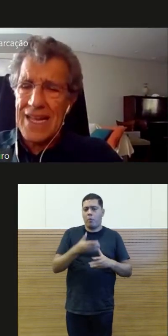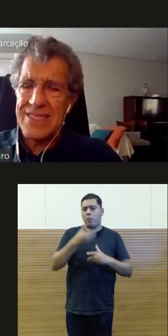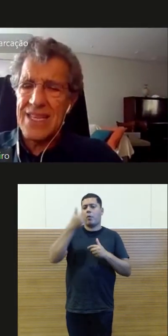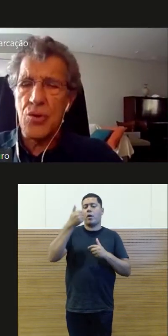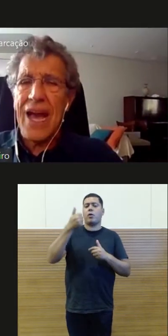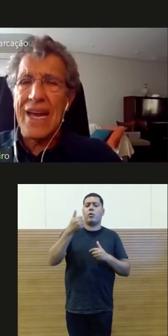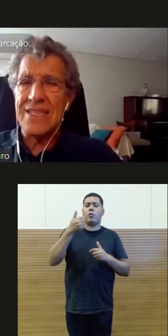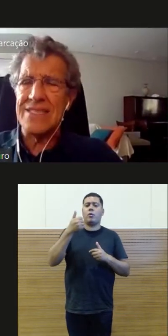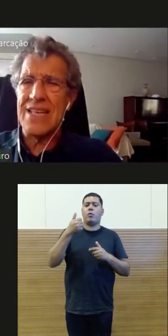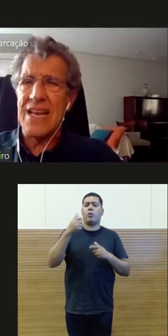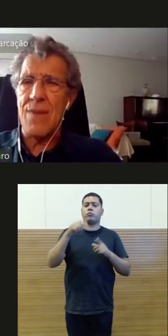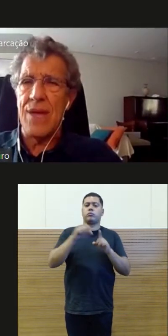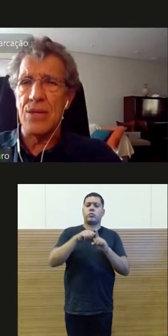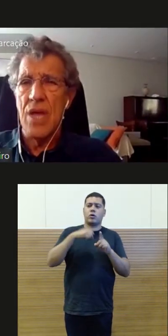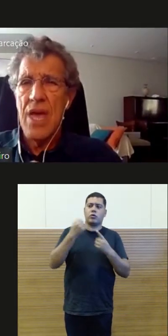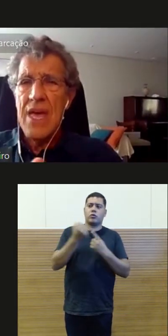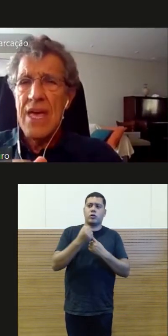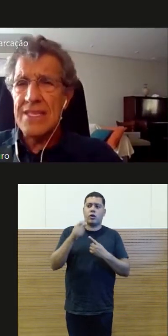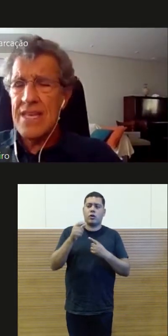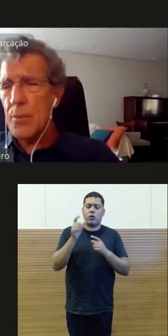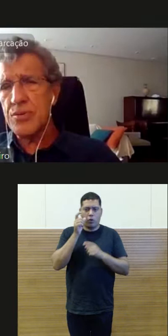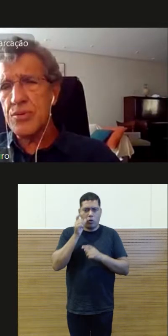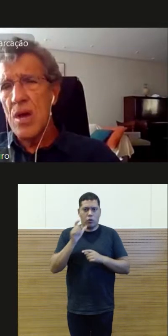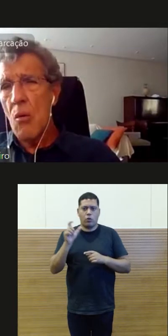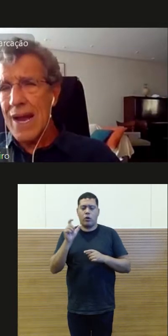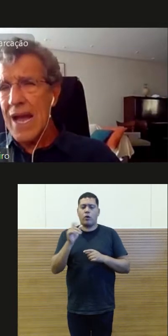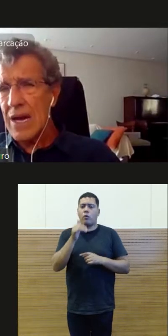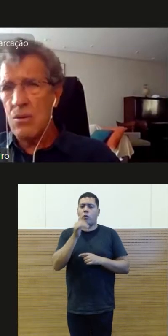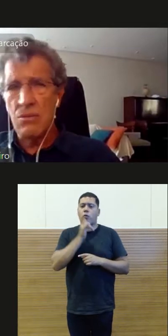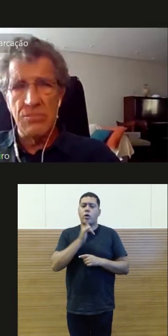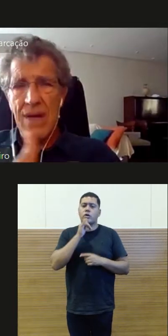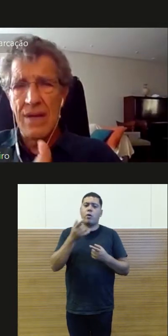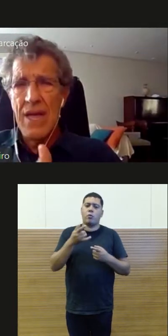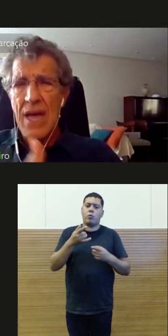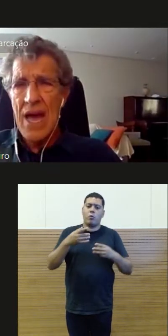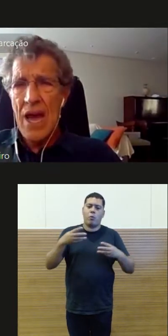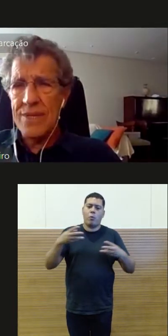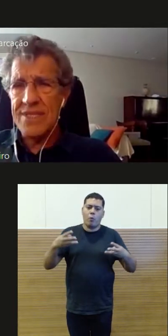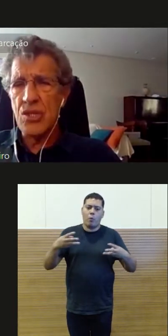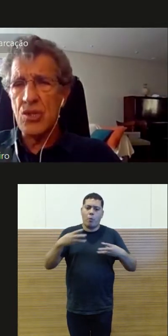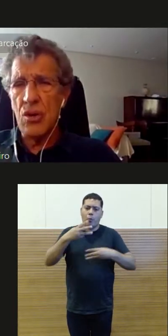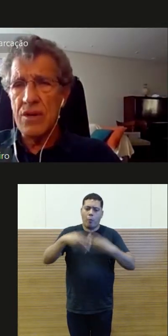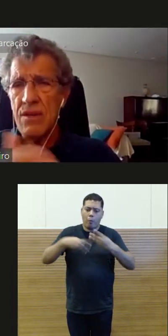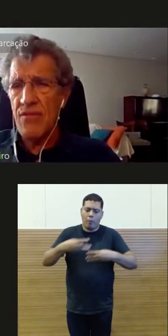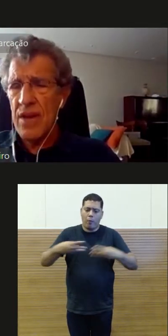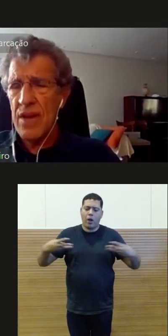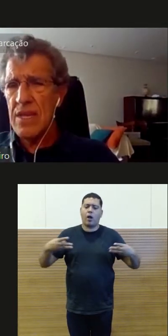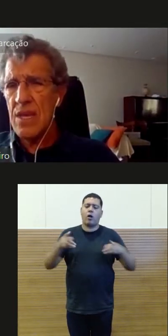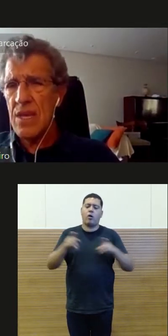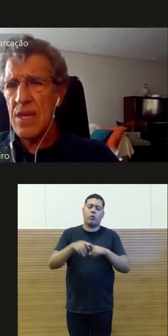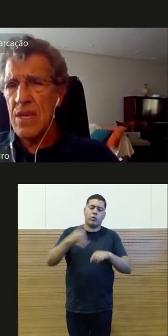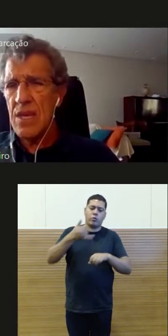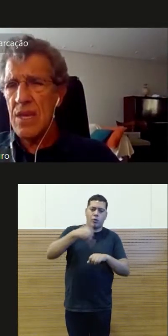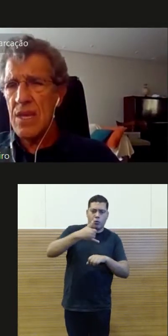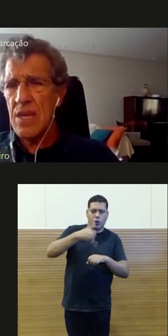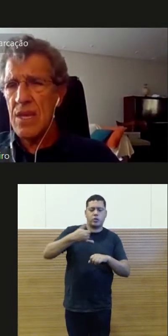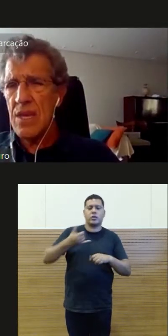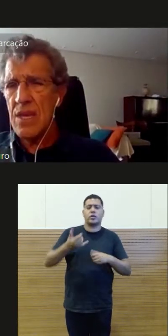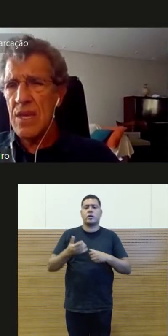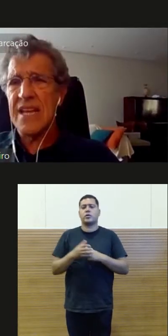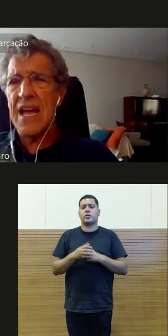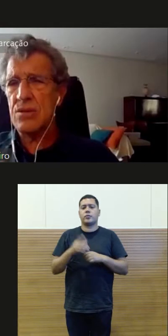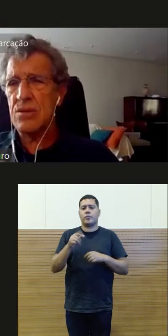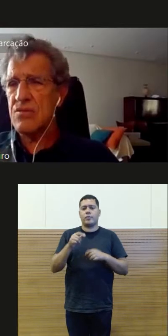to enhance the sensory properties. One example is the pasta, olive